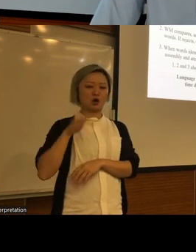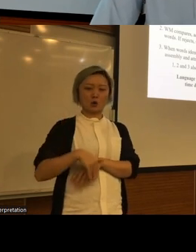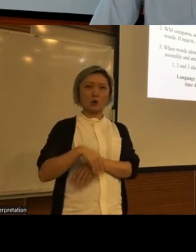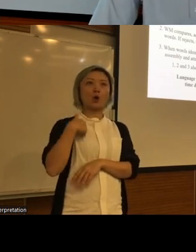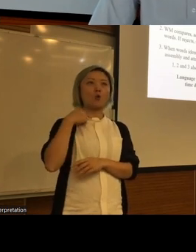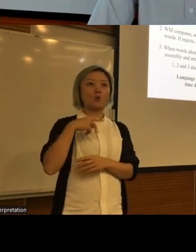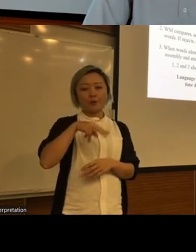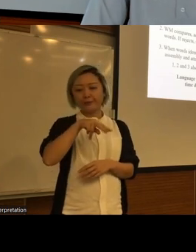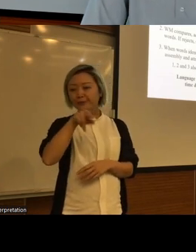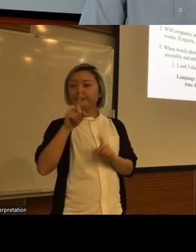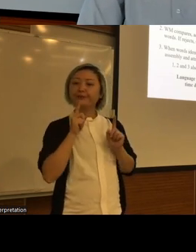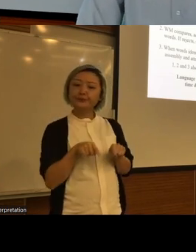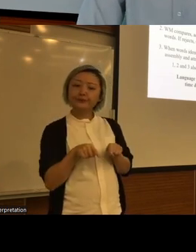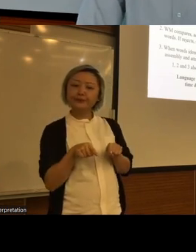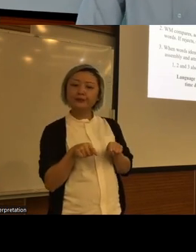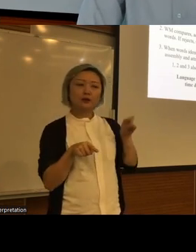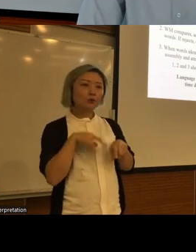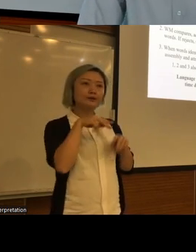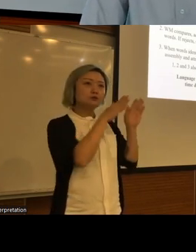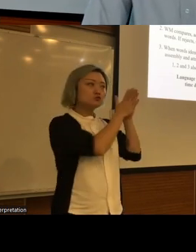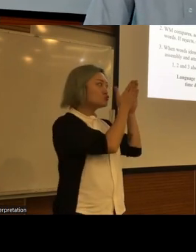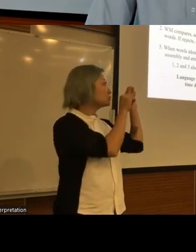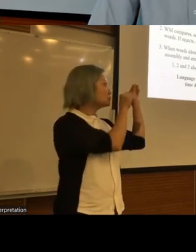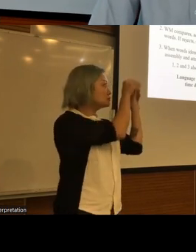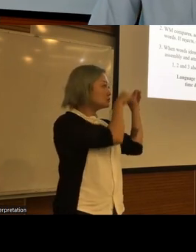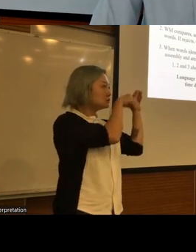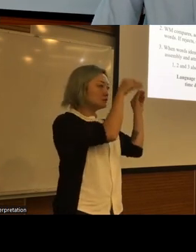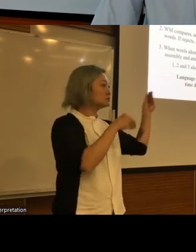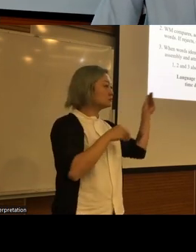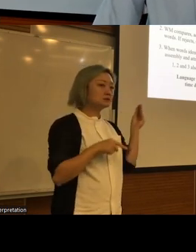I find in long-term memory that